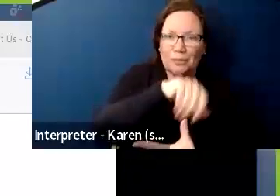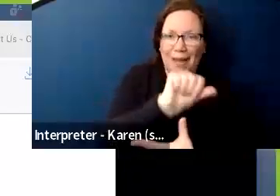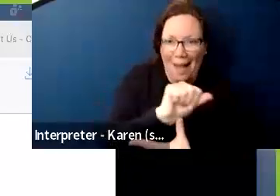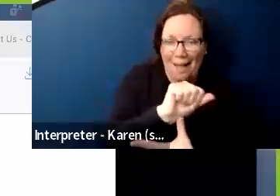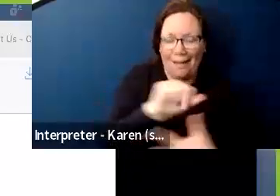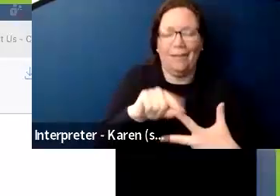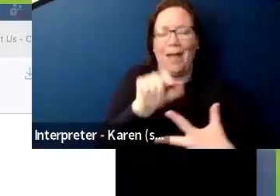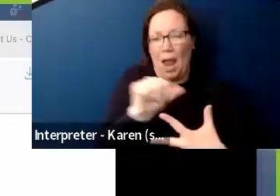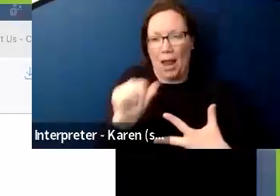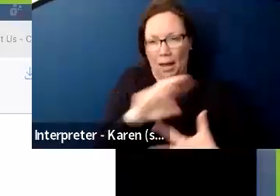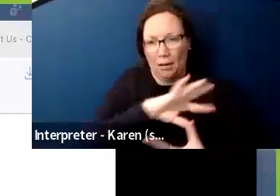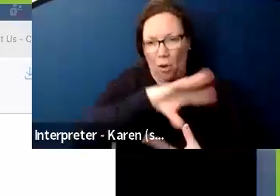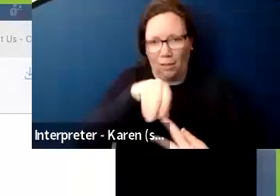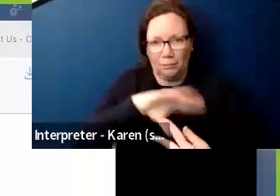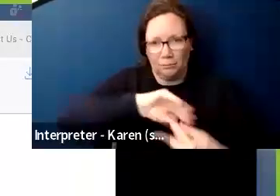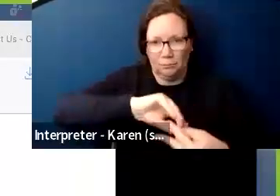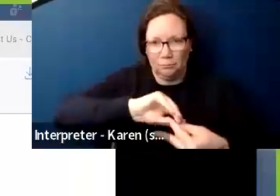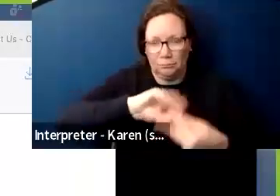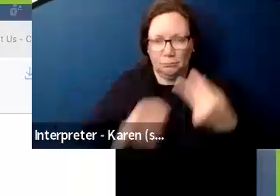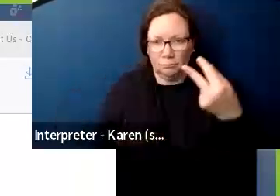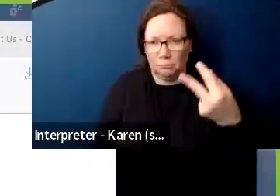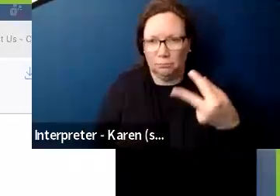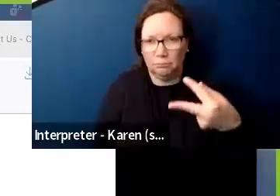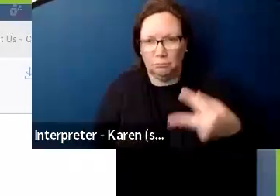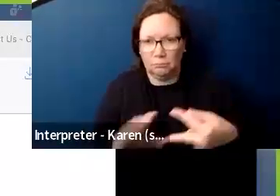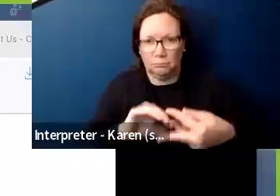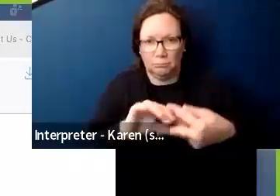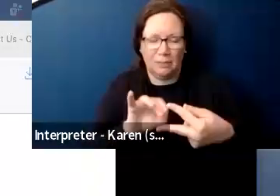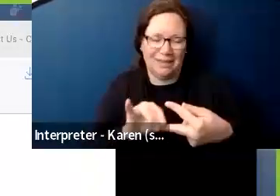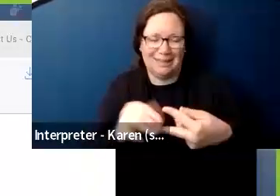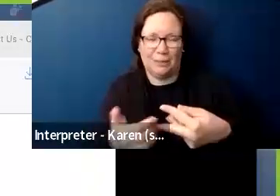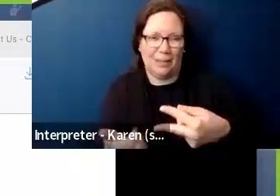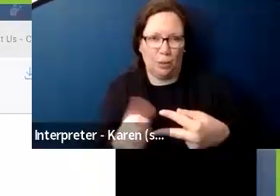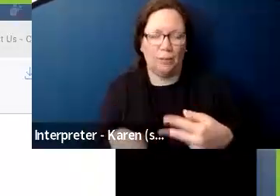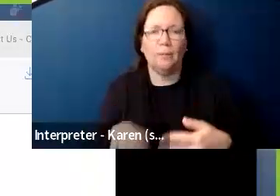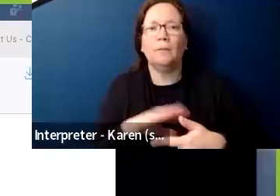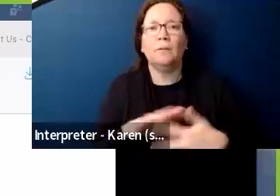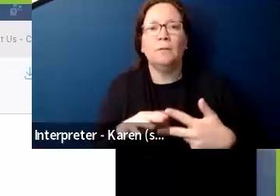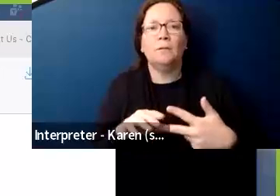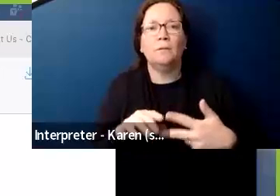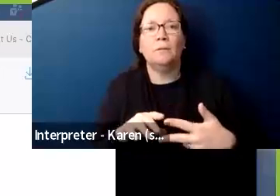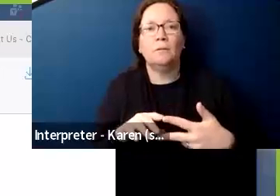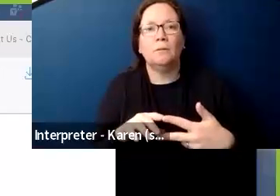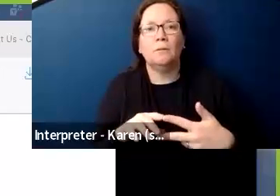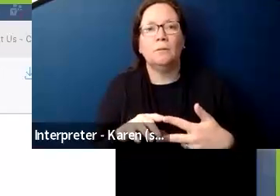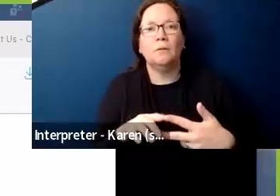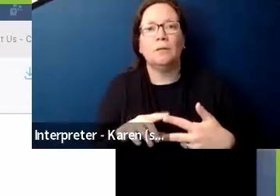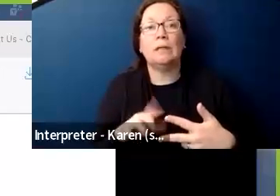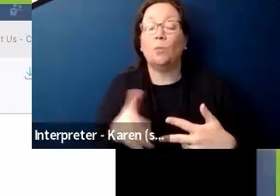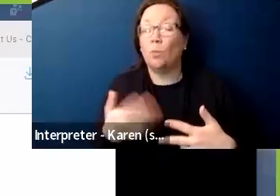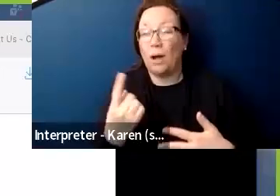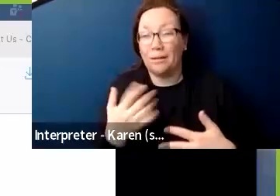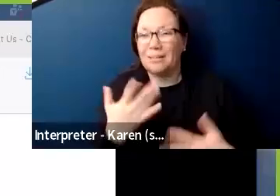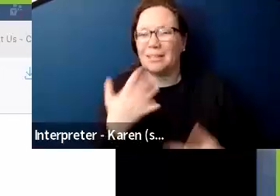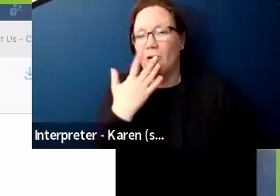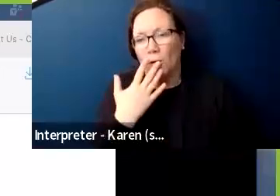standards. So an example kind of one concept across the three standards is color, right?